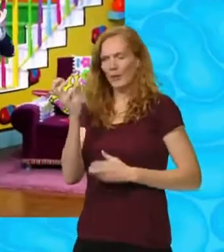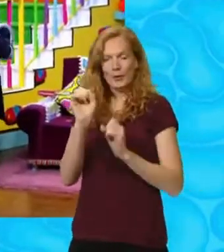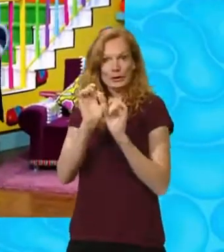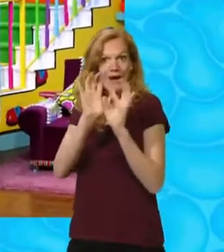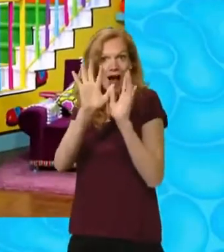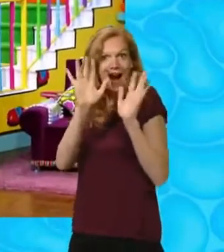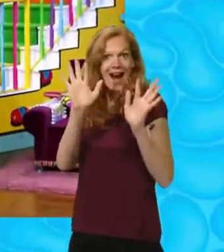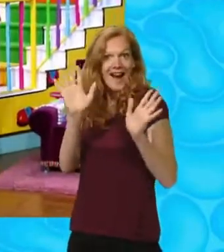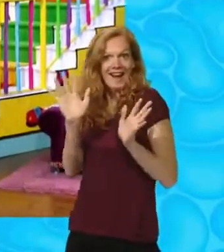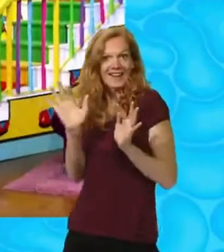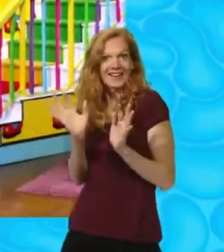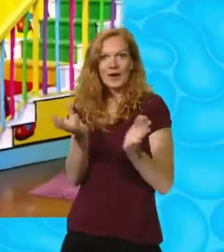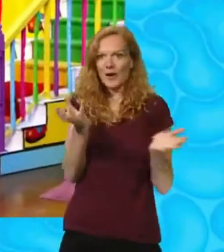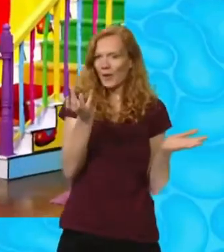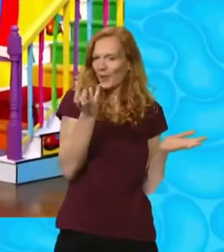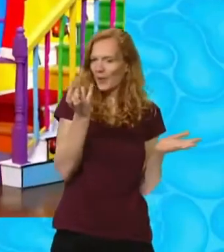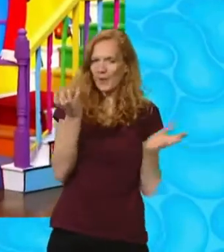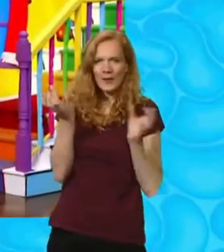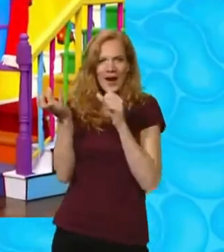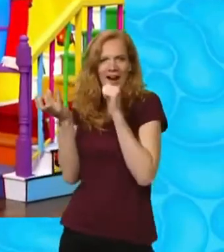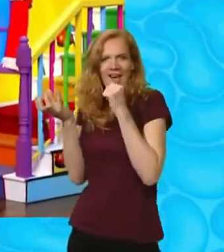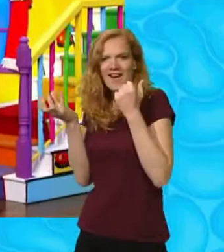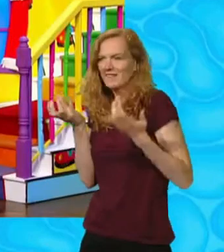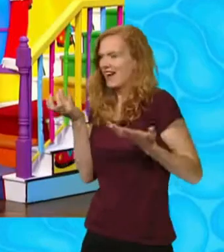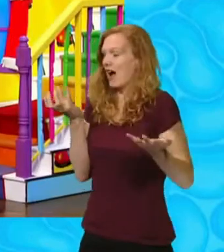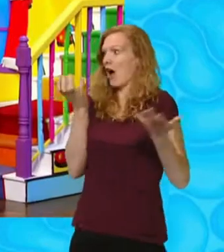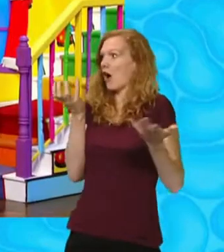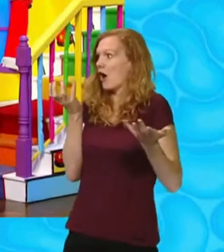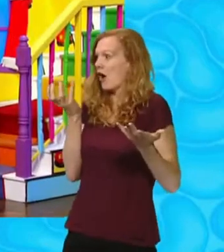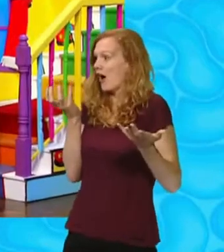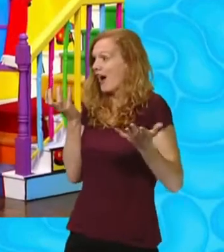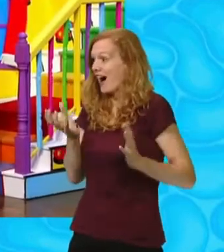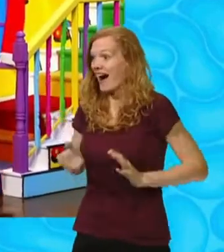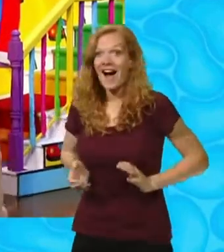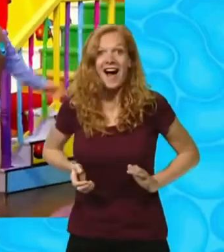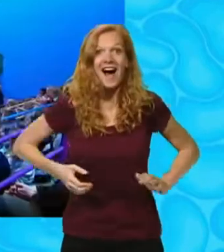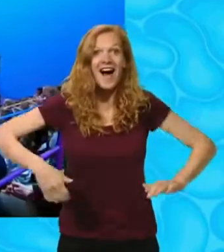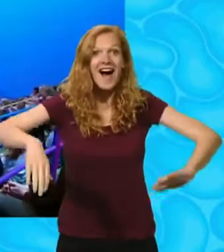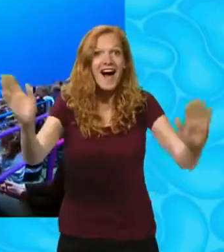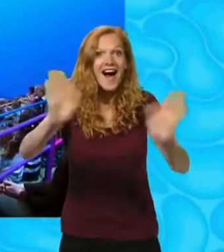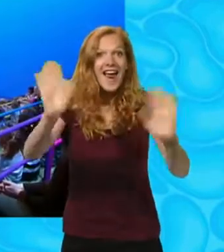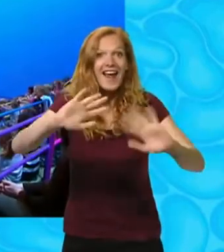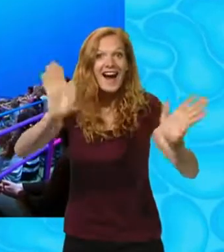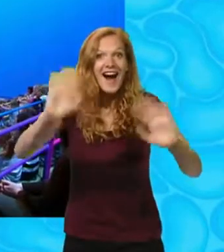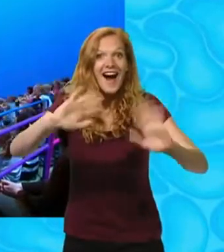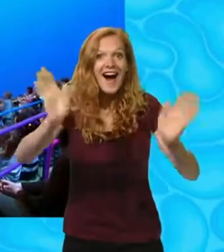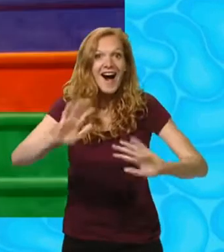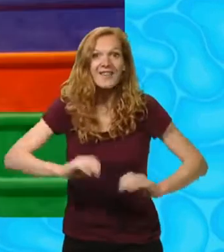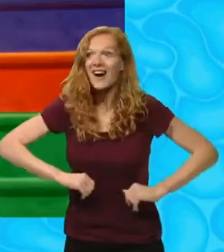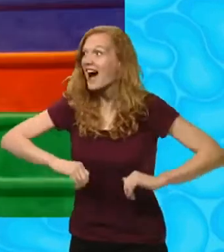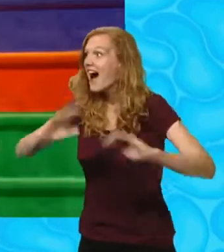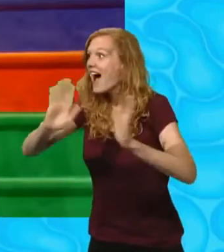to be such a lovely, tasty treat for Justin when he gets back from the... Ah! Hi,